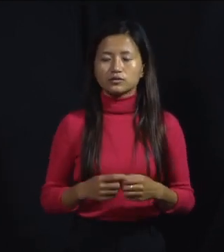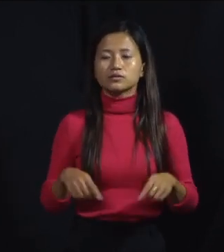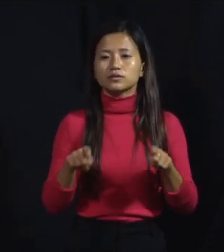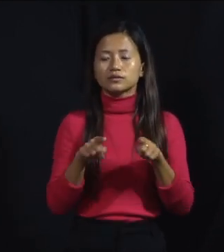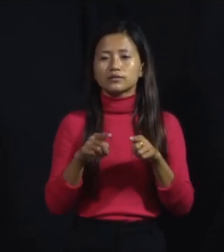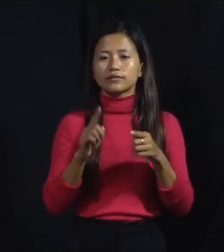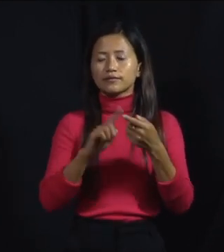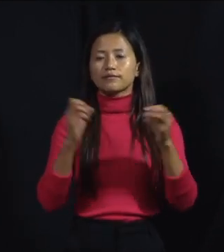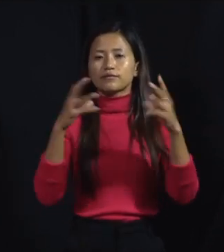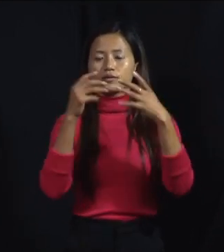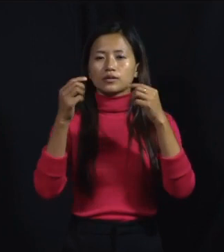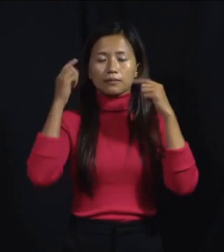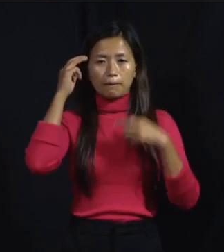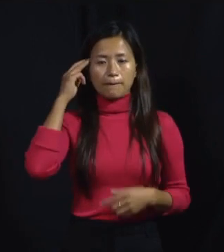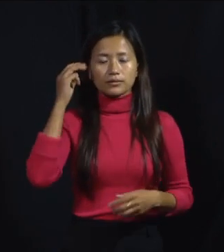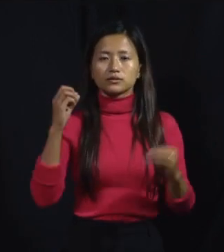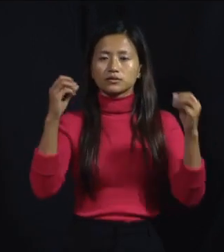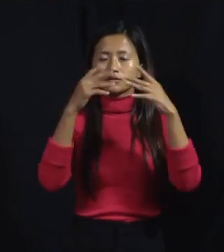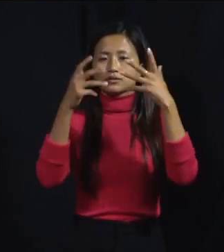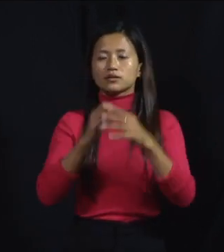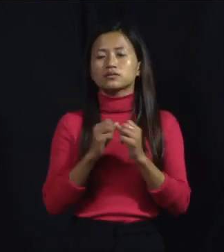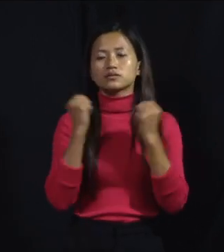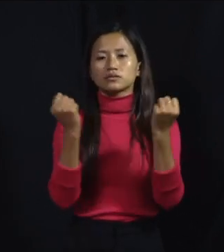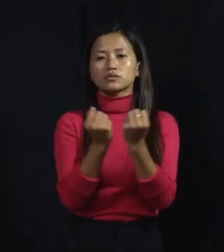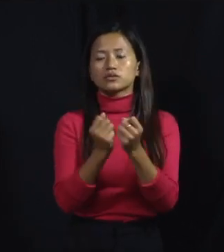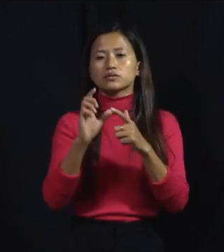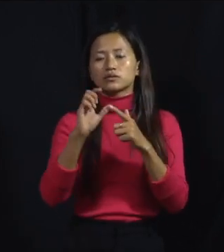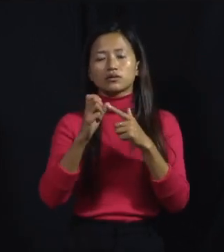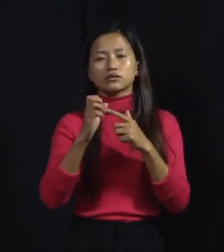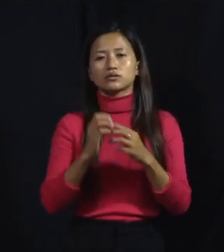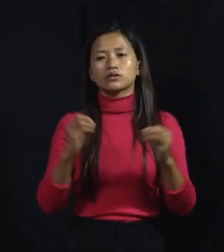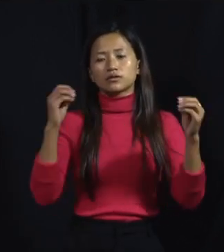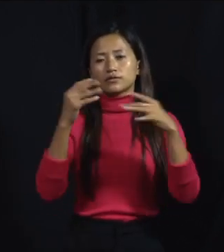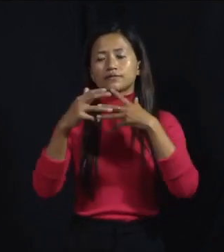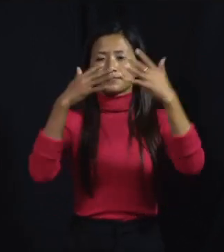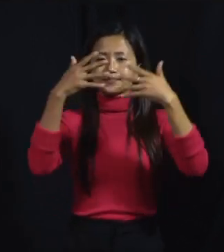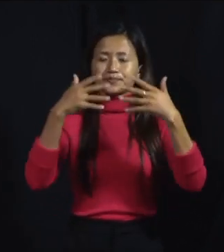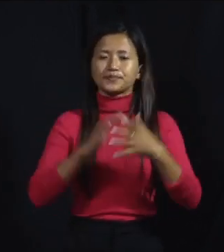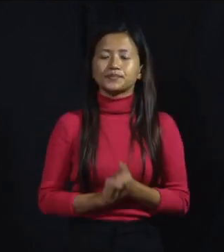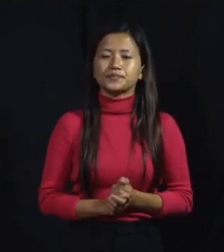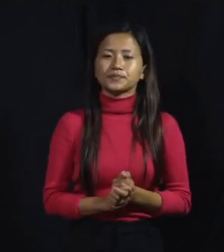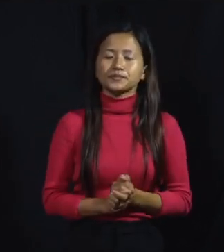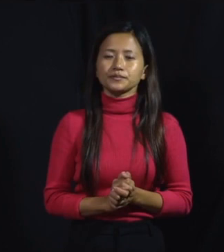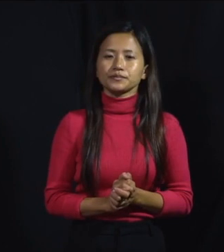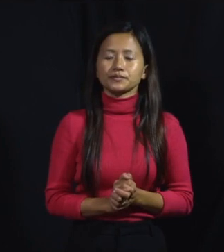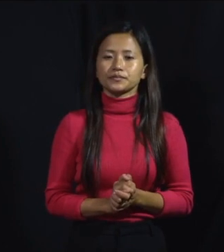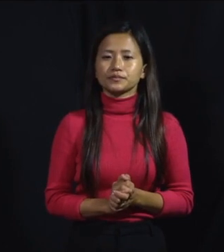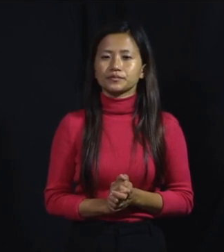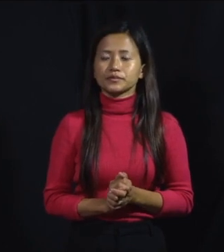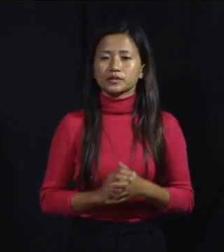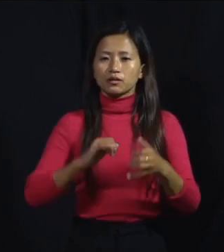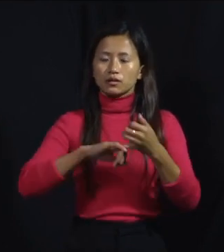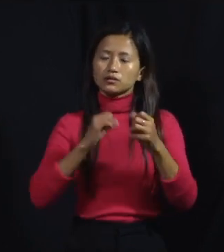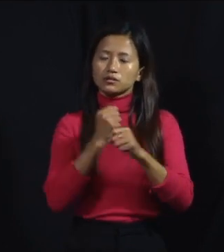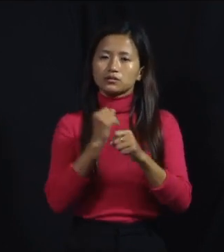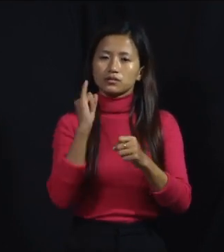environment, the mental environment, the social, the cultural environment, right? So that is it. And then the